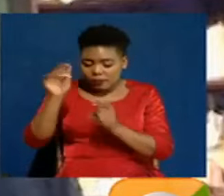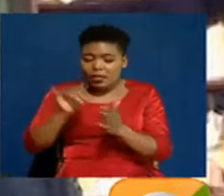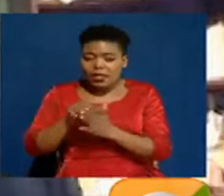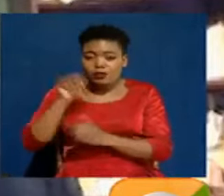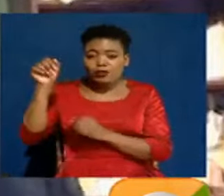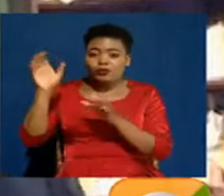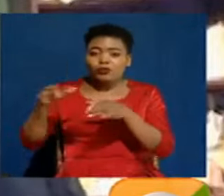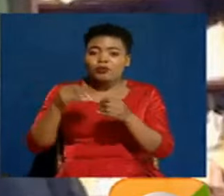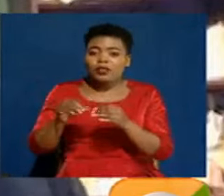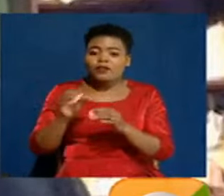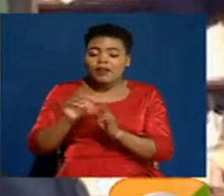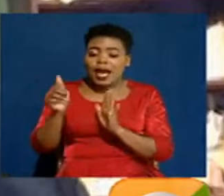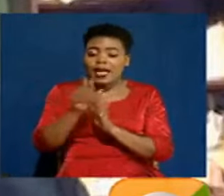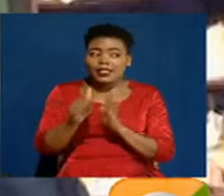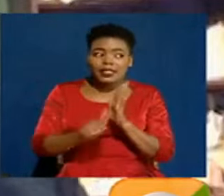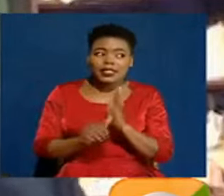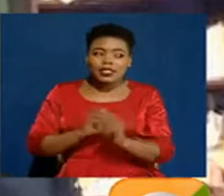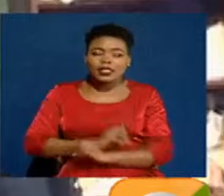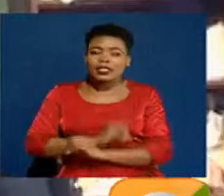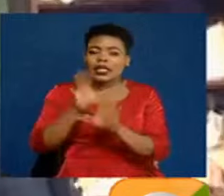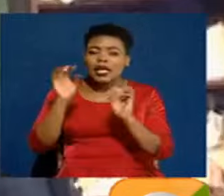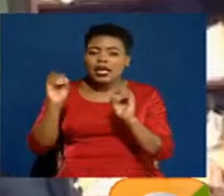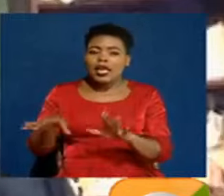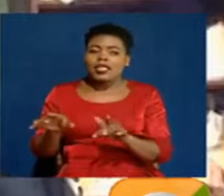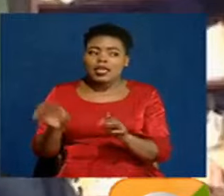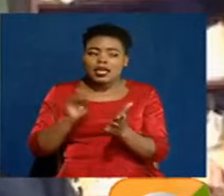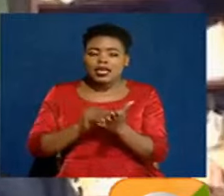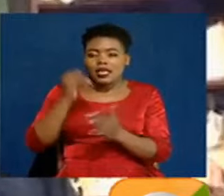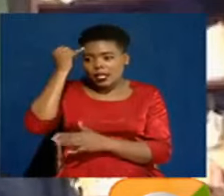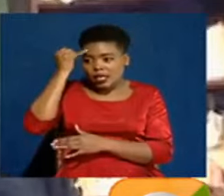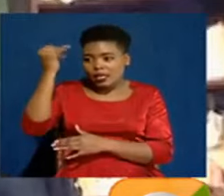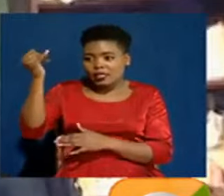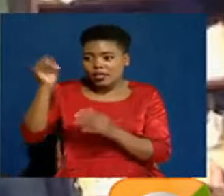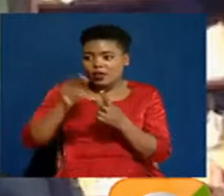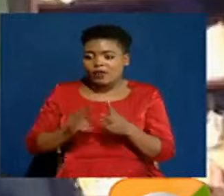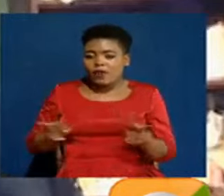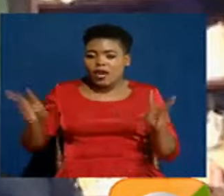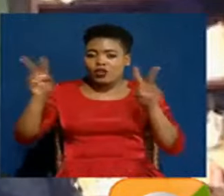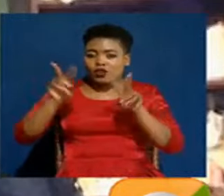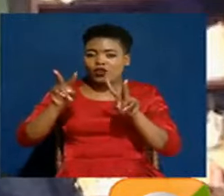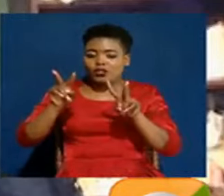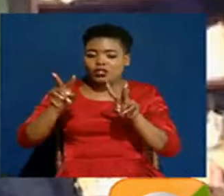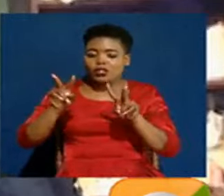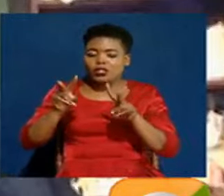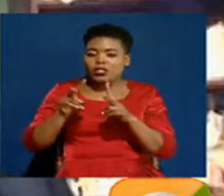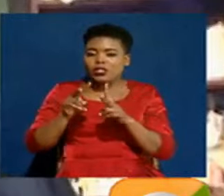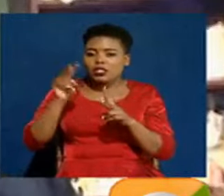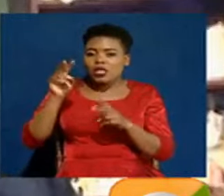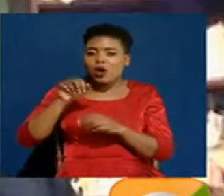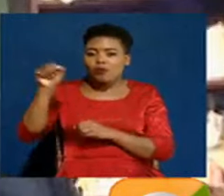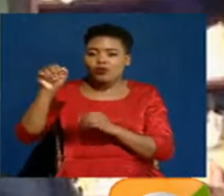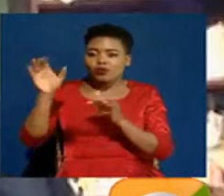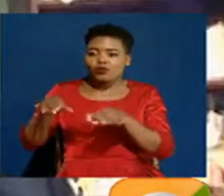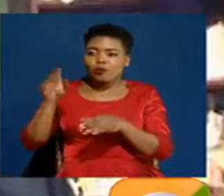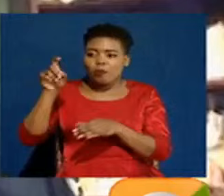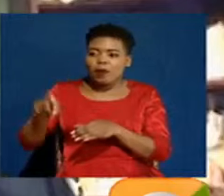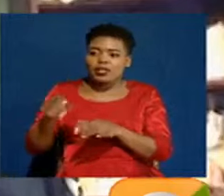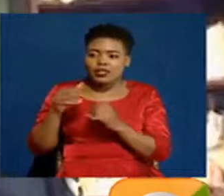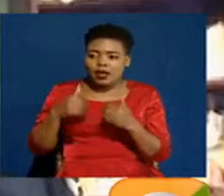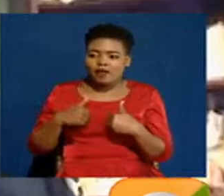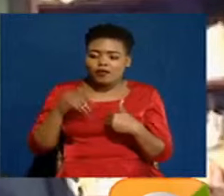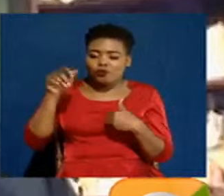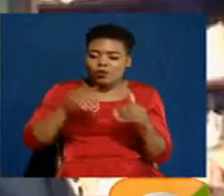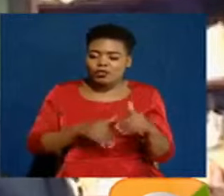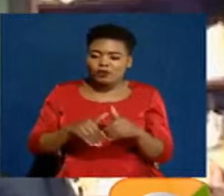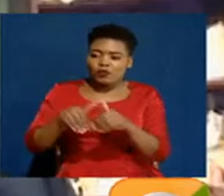party. And that issue of ideology and values is why parties should exist. We should follow